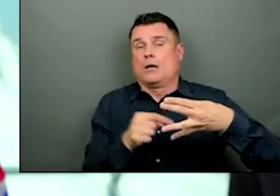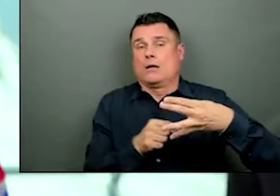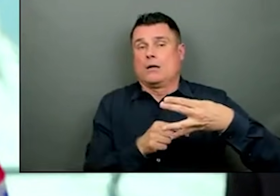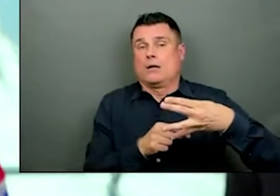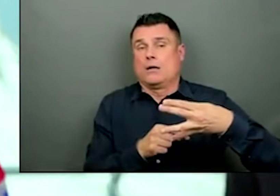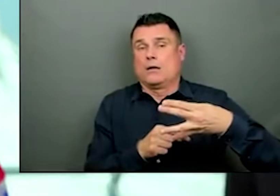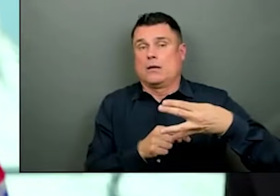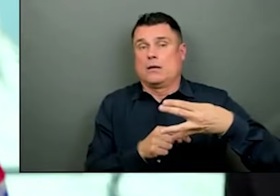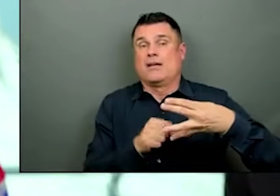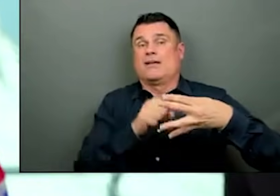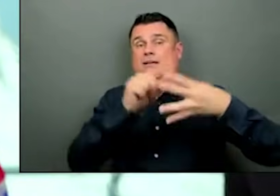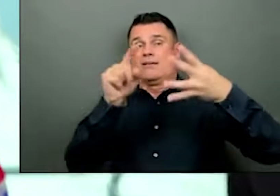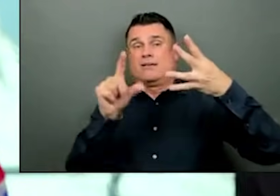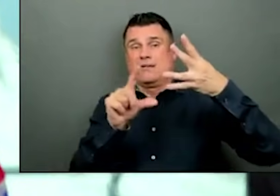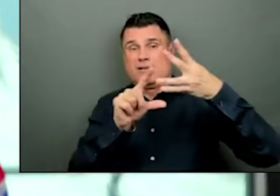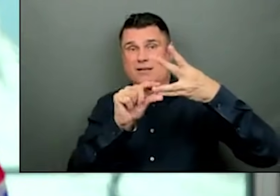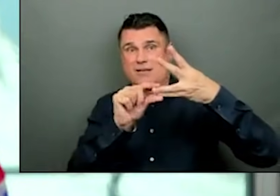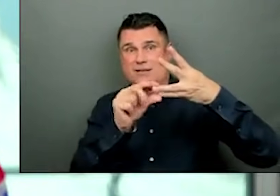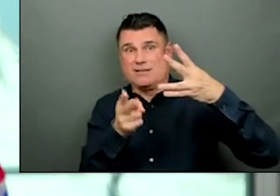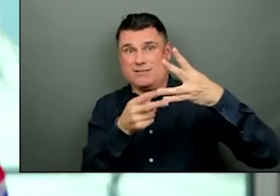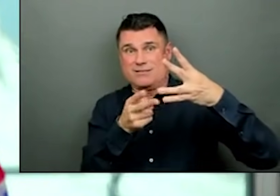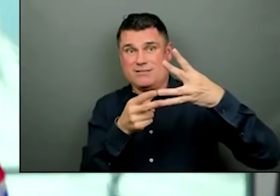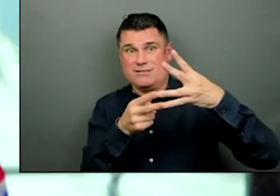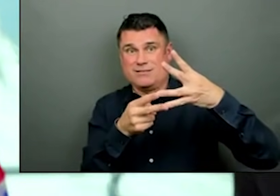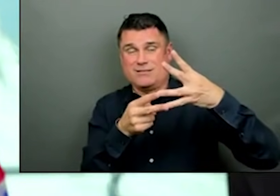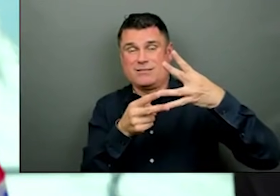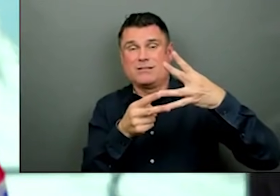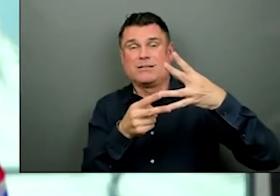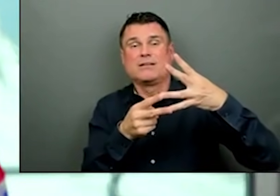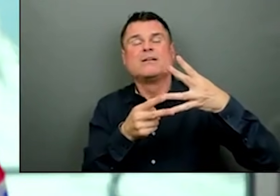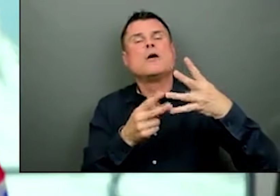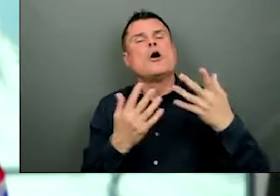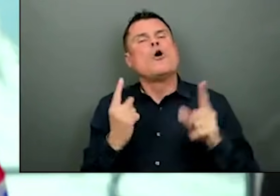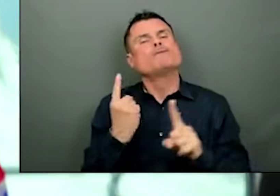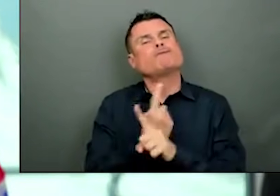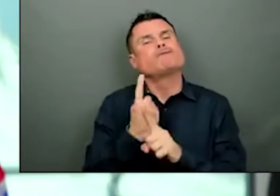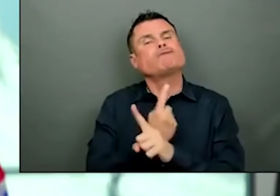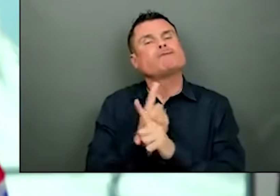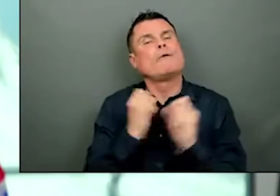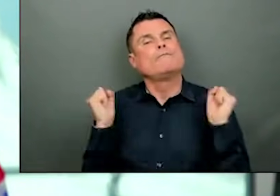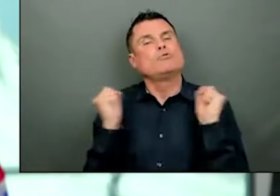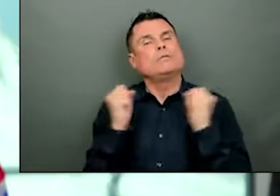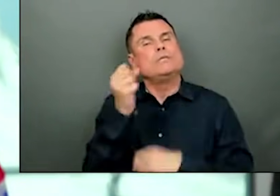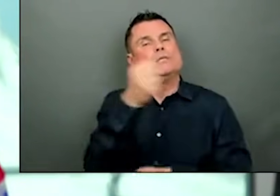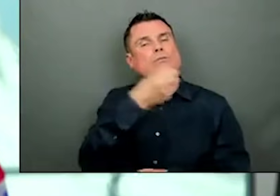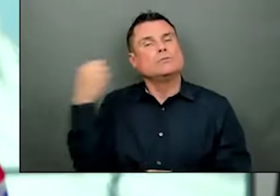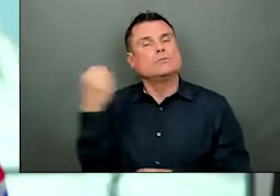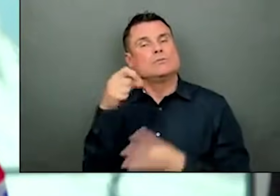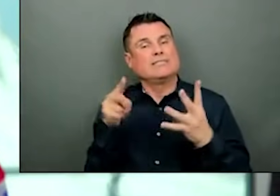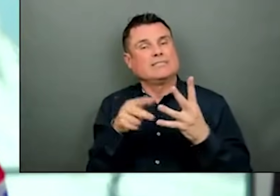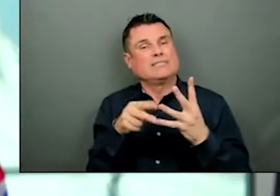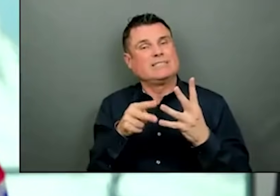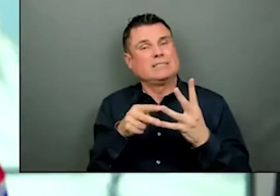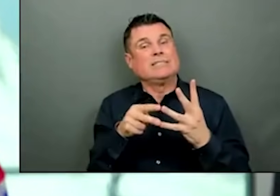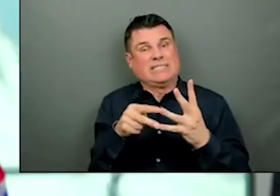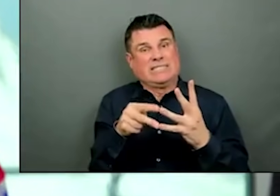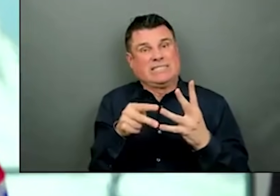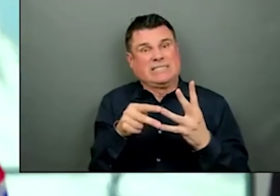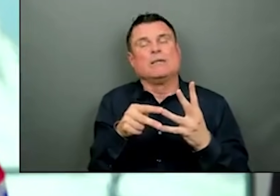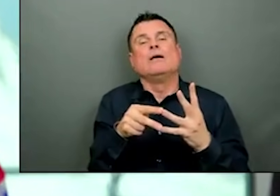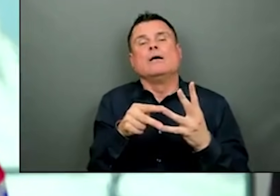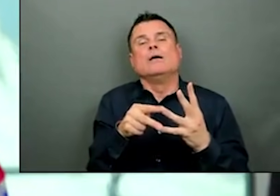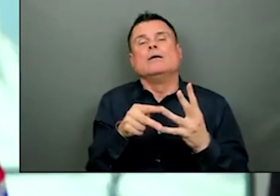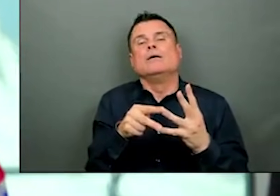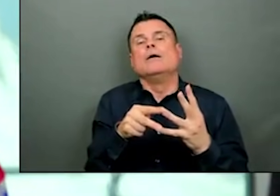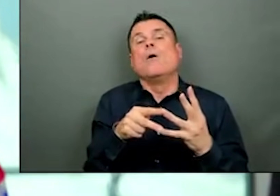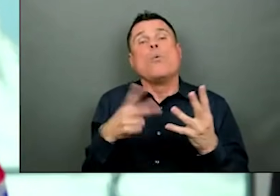been using vaccine, as you know, to try and address workplace outbreaks, and we don't have that supply right now because